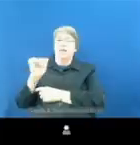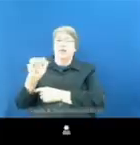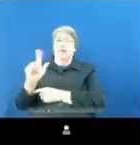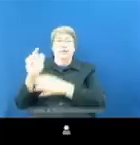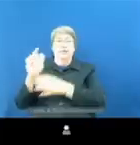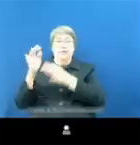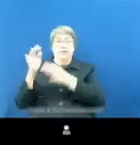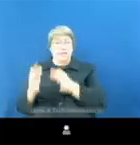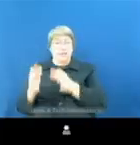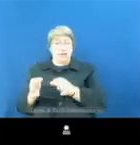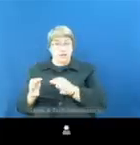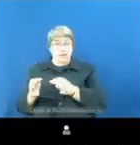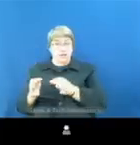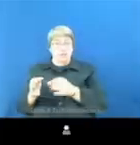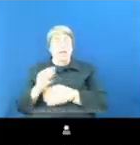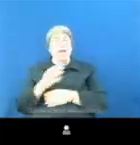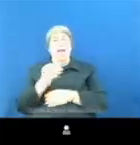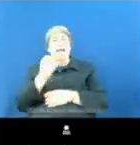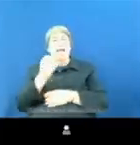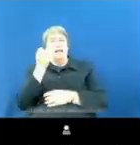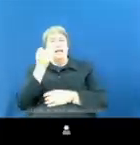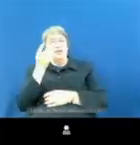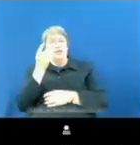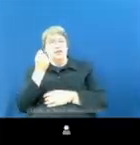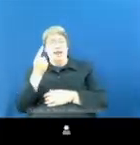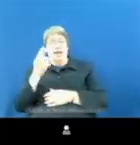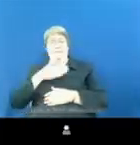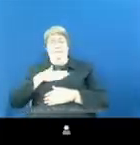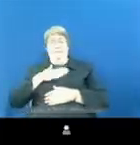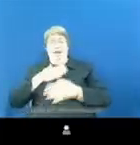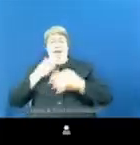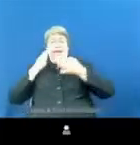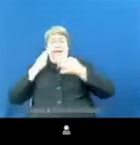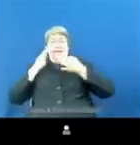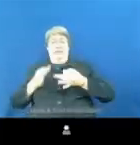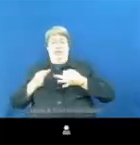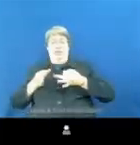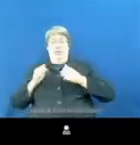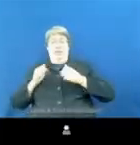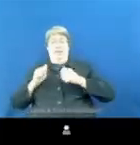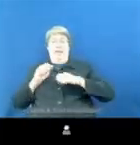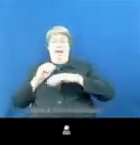understand the effect of those decisions on the legal interpreting process.